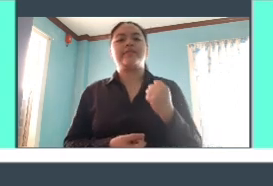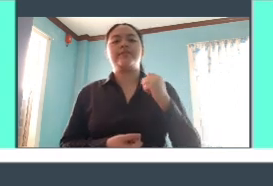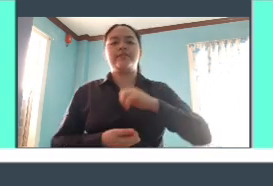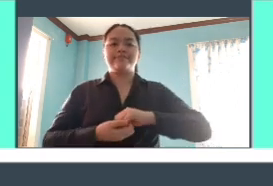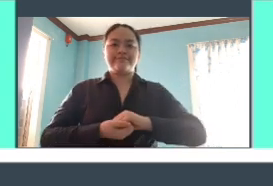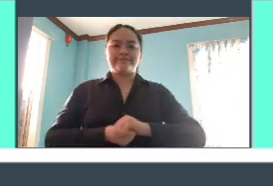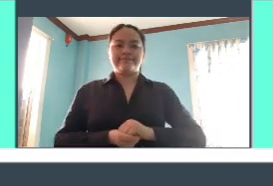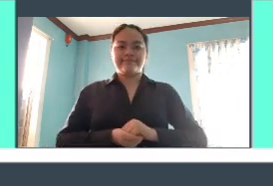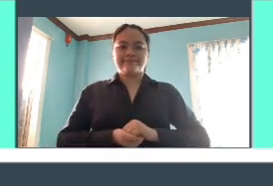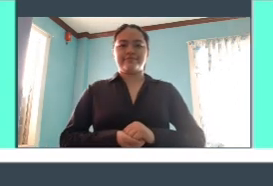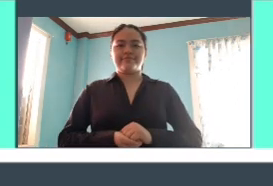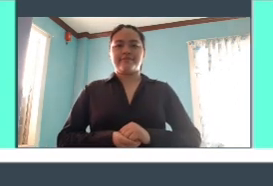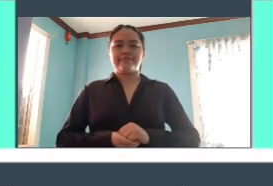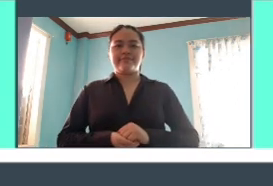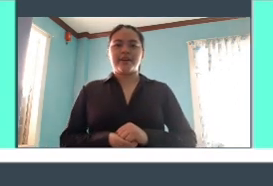liverwort.